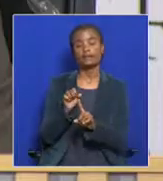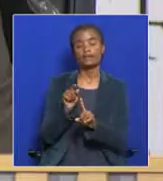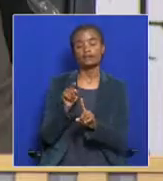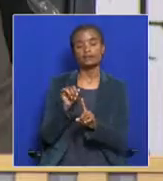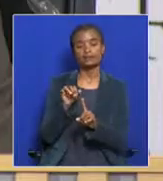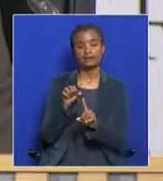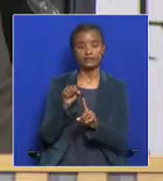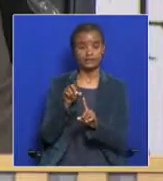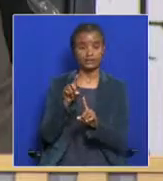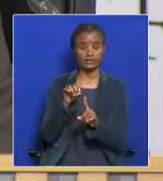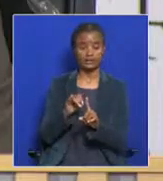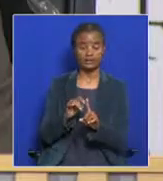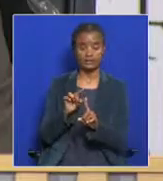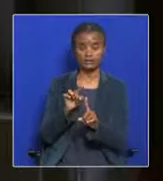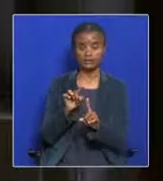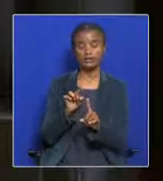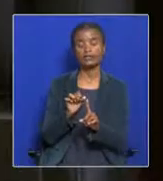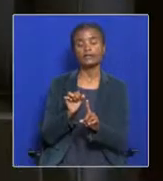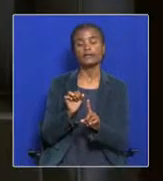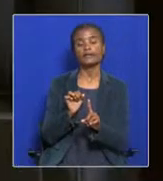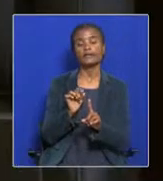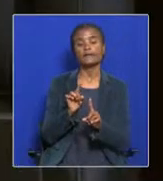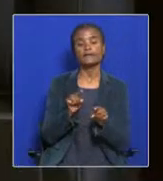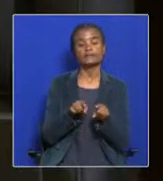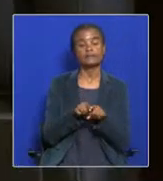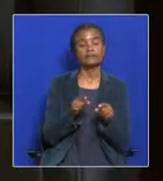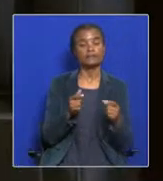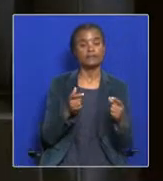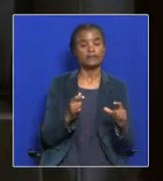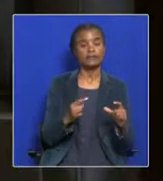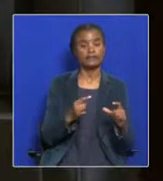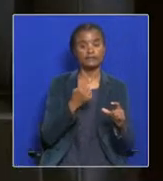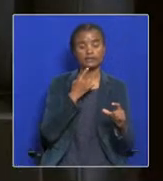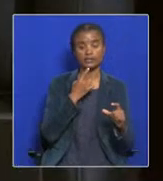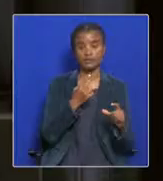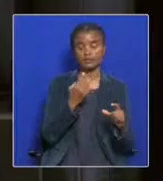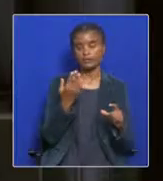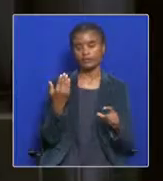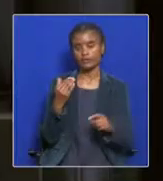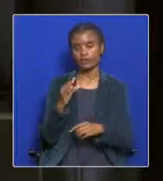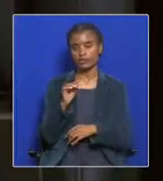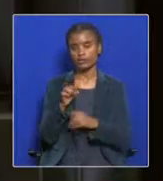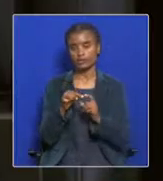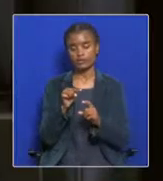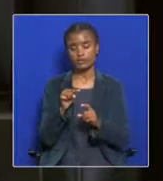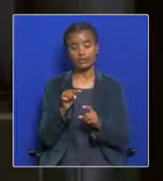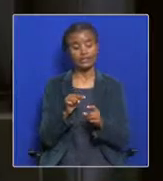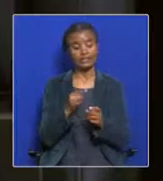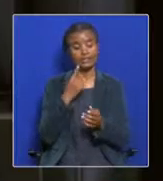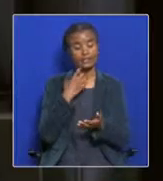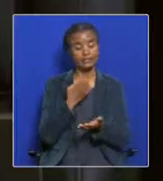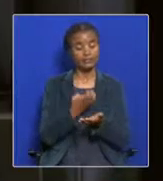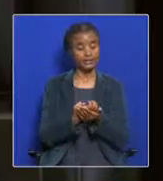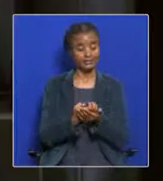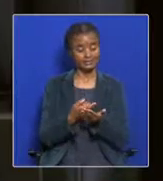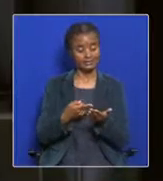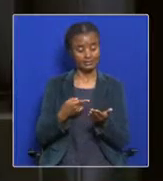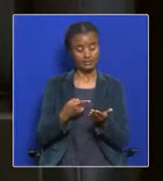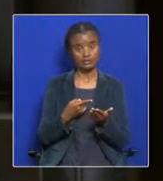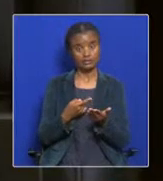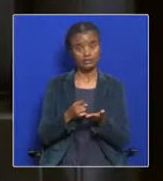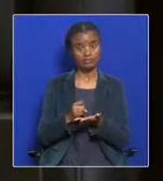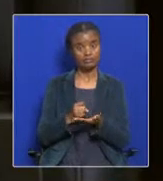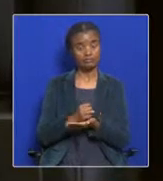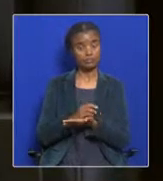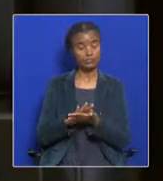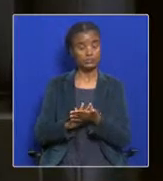same paragraph, he says, I responded by, you were asking about destroying the exhibits here. Yes. And he says, I